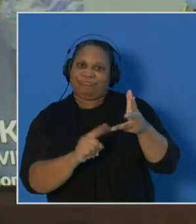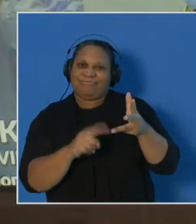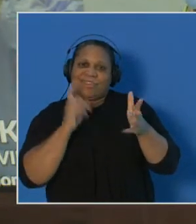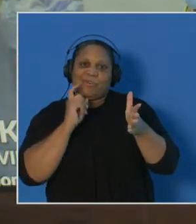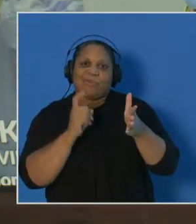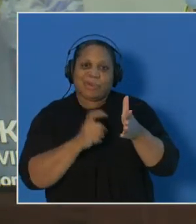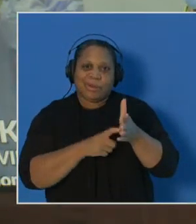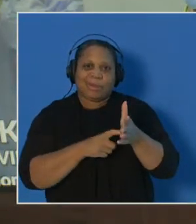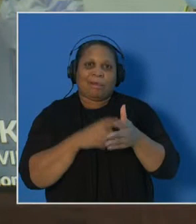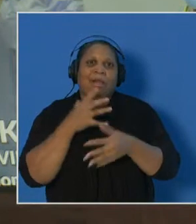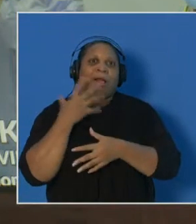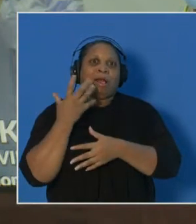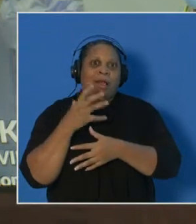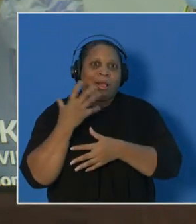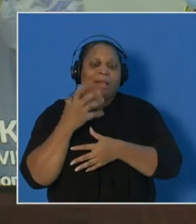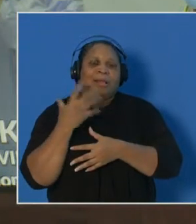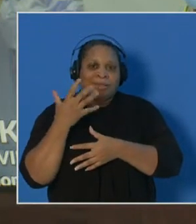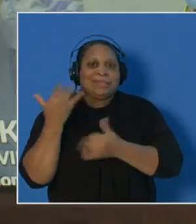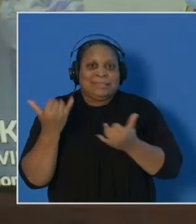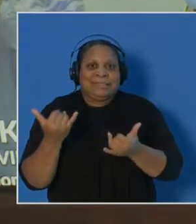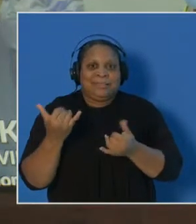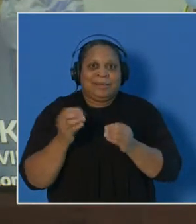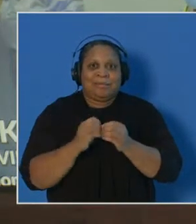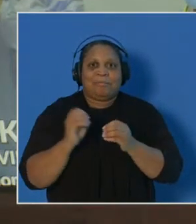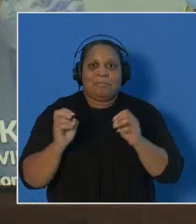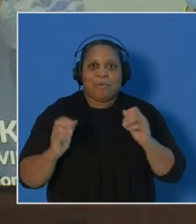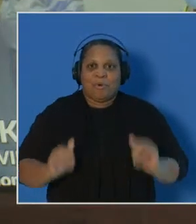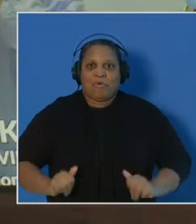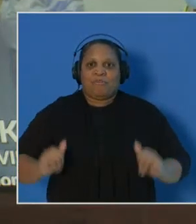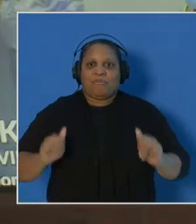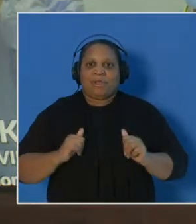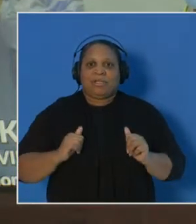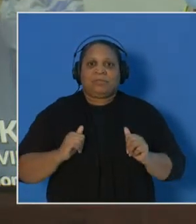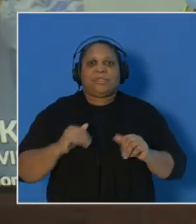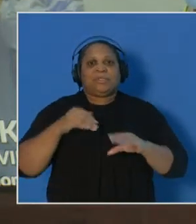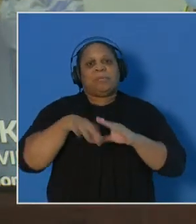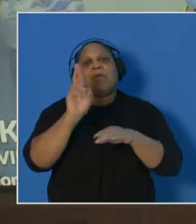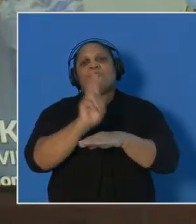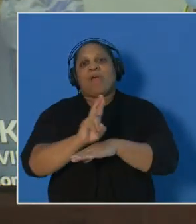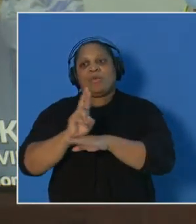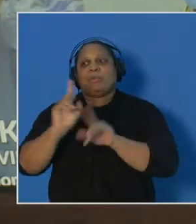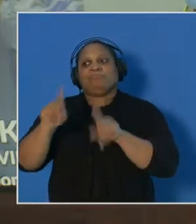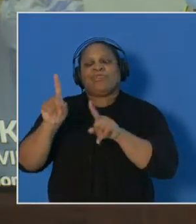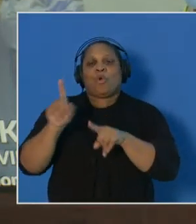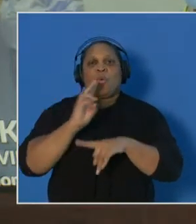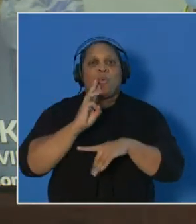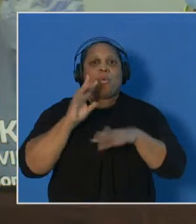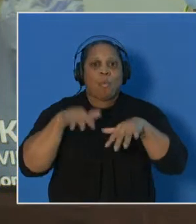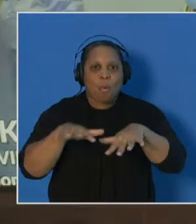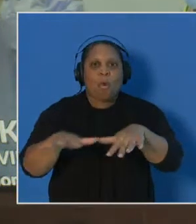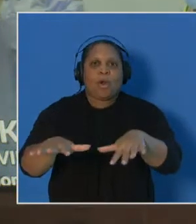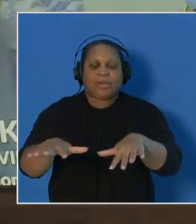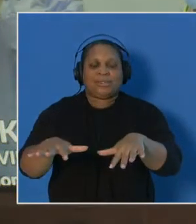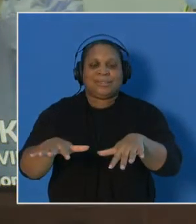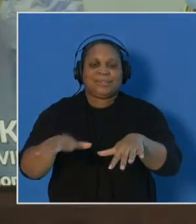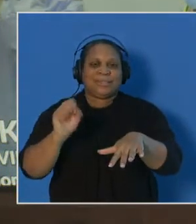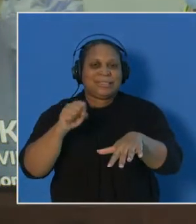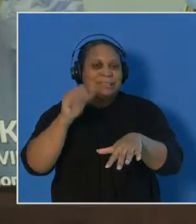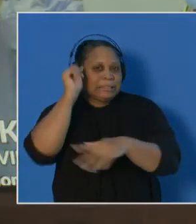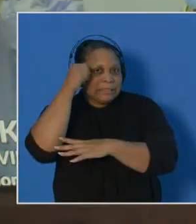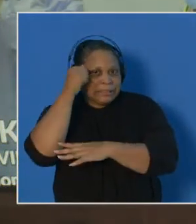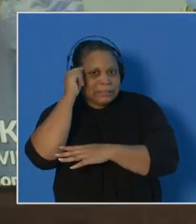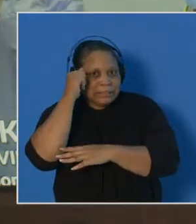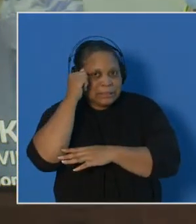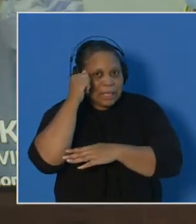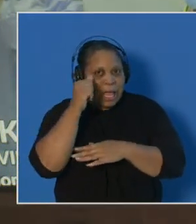getting considerably warmer, and residents are spending more time engaging in recreational water activities. Here are some key reminders